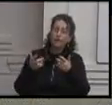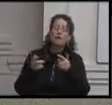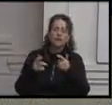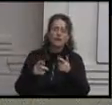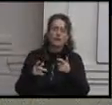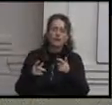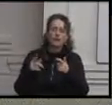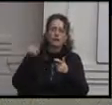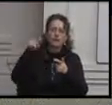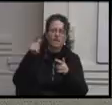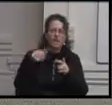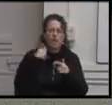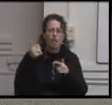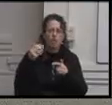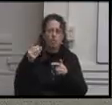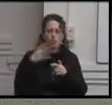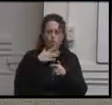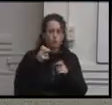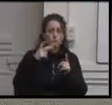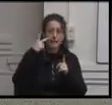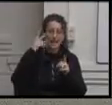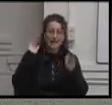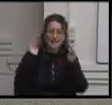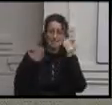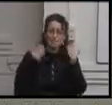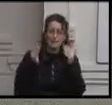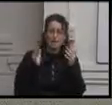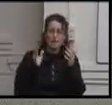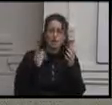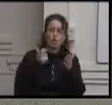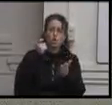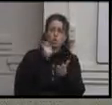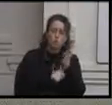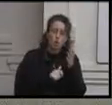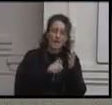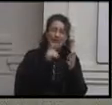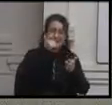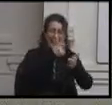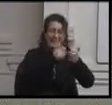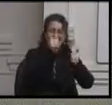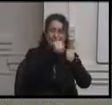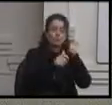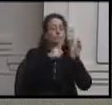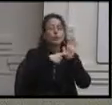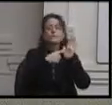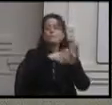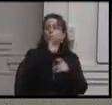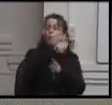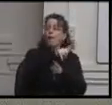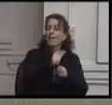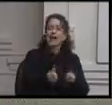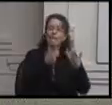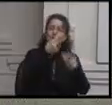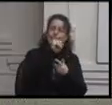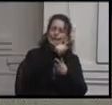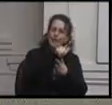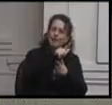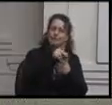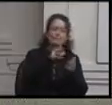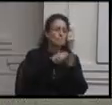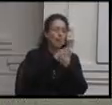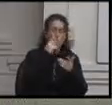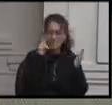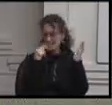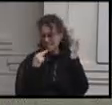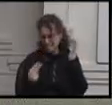can see the number of gallons. This is the cost by fuel type. Okay, so you just So we get a number off the bills for